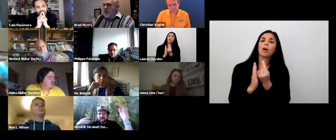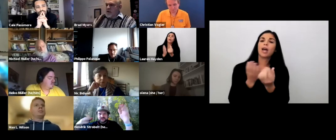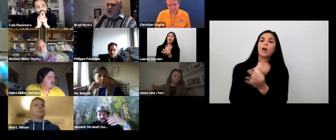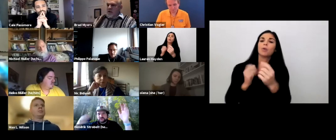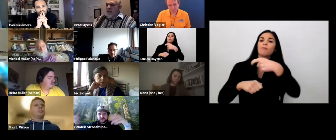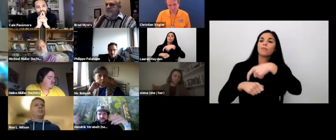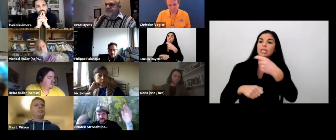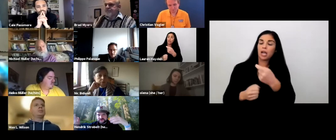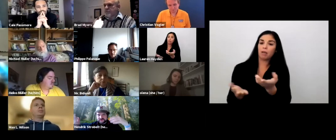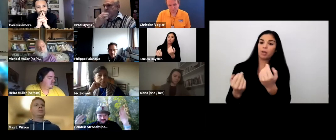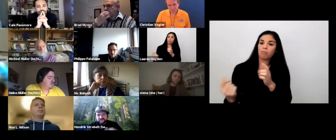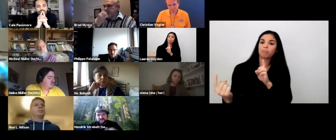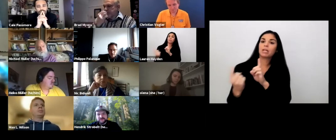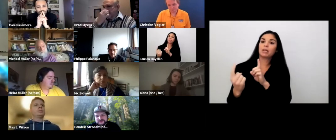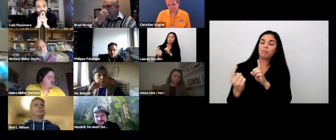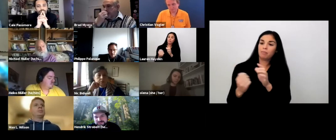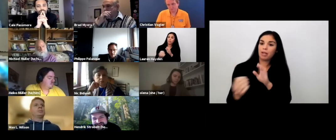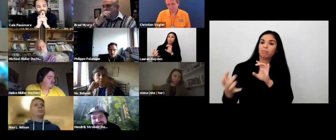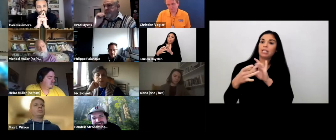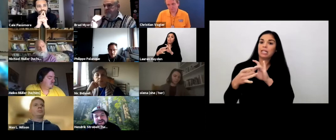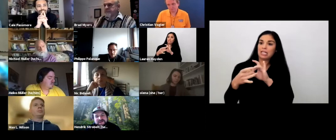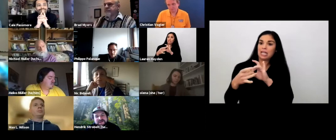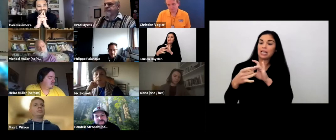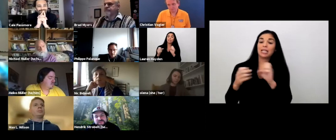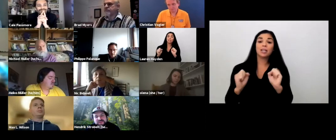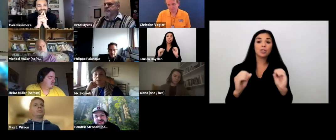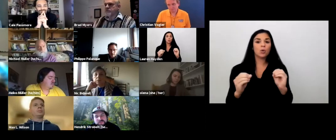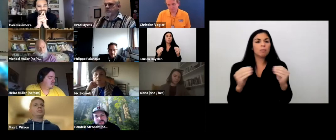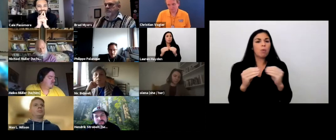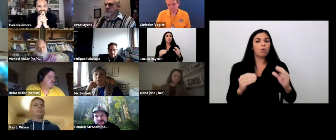that, yeah, like, Zoom links are not floating on Twitter.